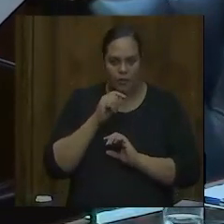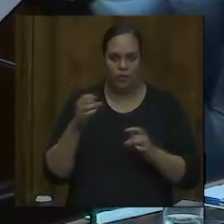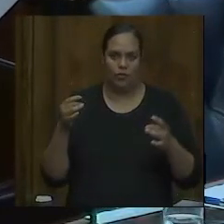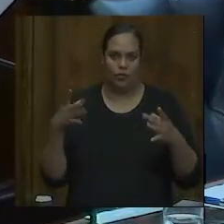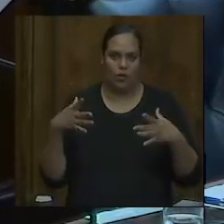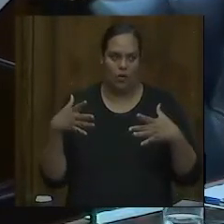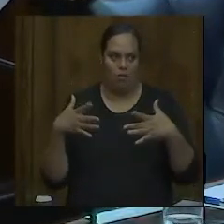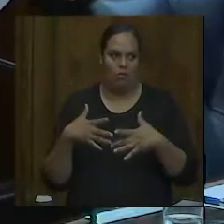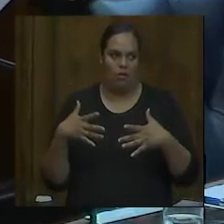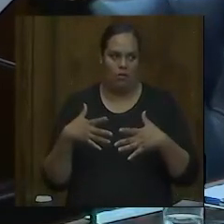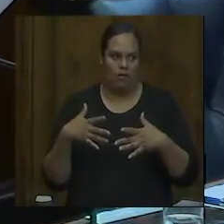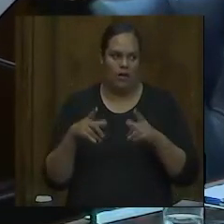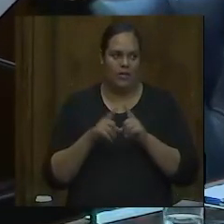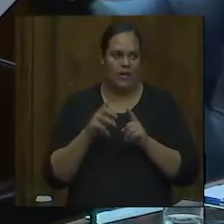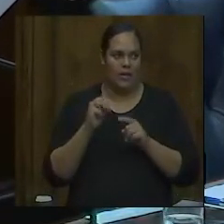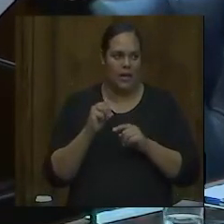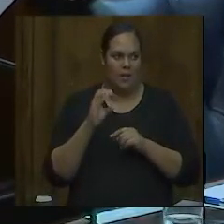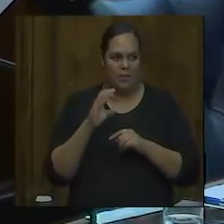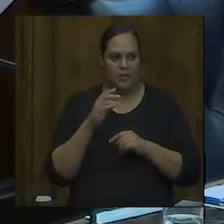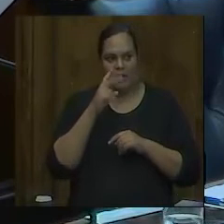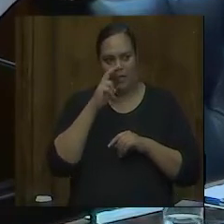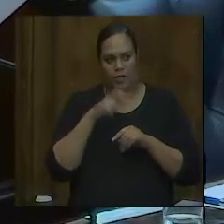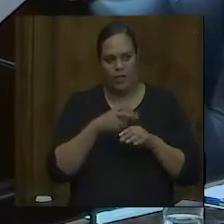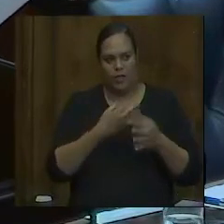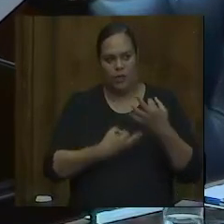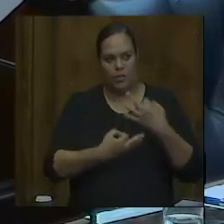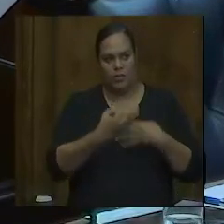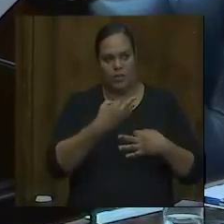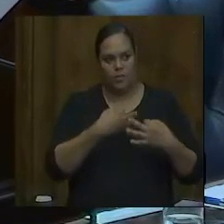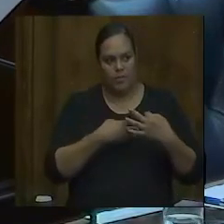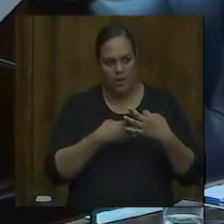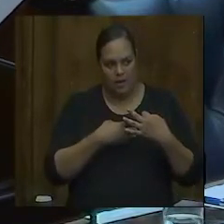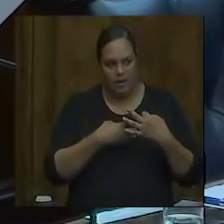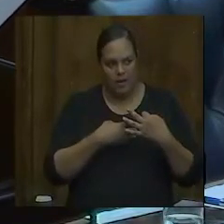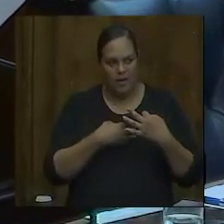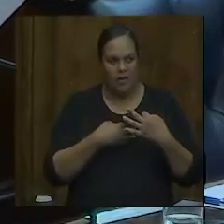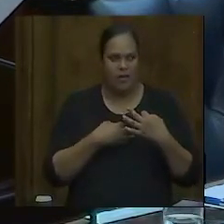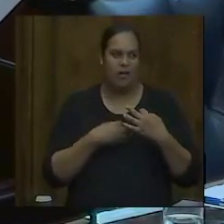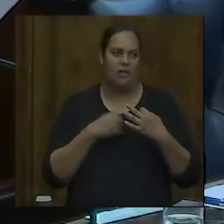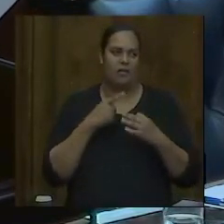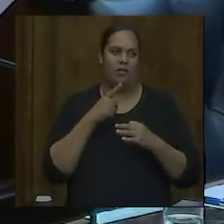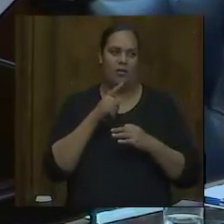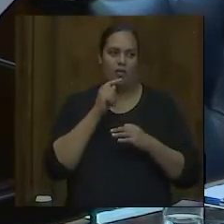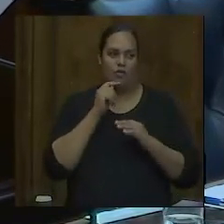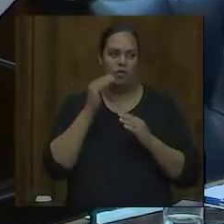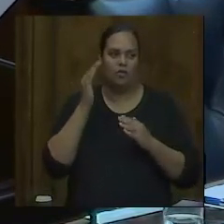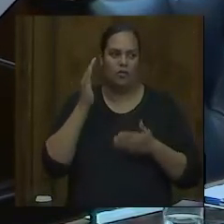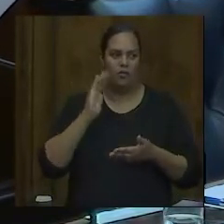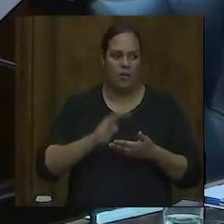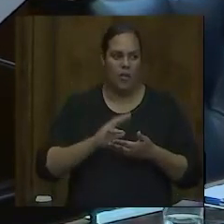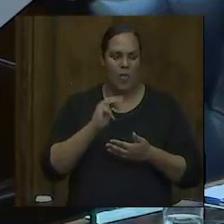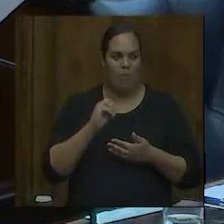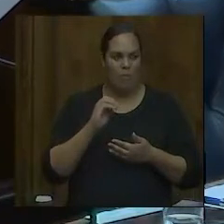shocking, and MEC needs to explain this. Are they scaling down on the MOD